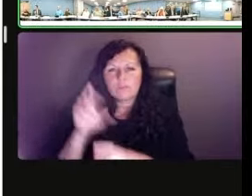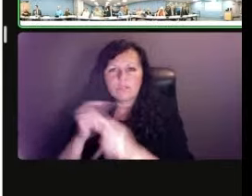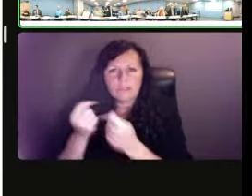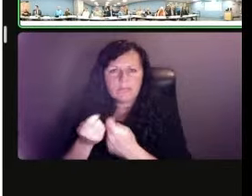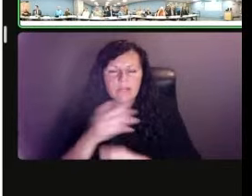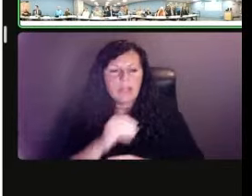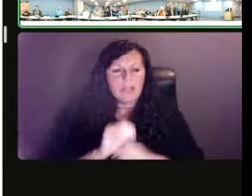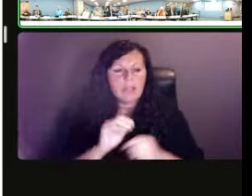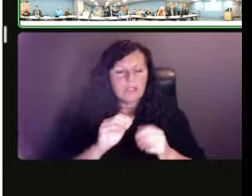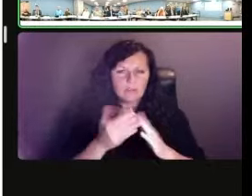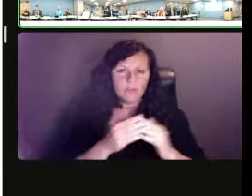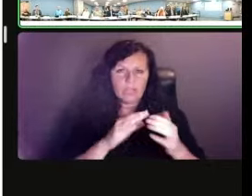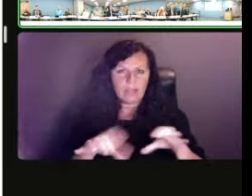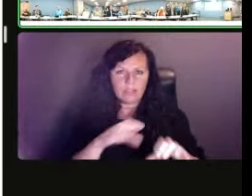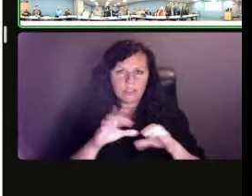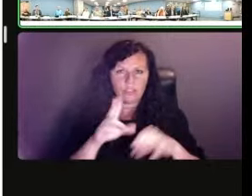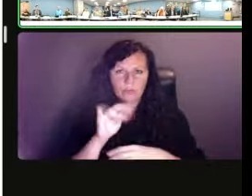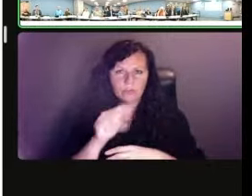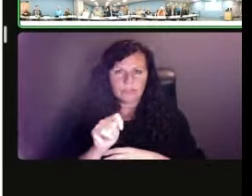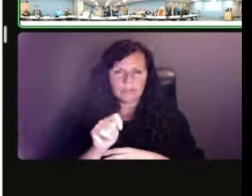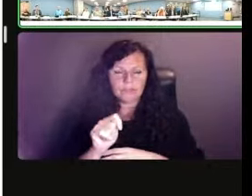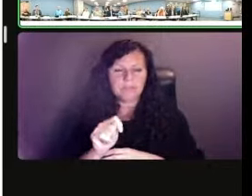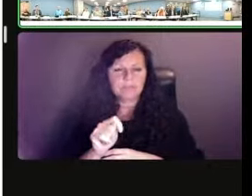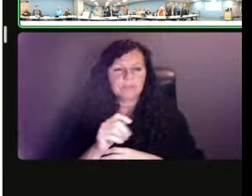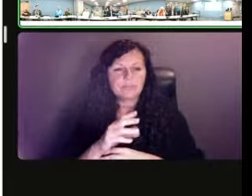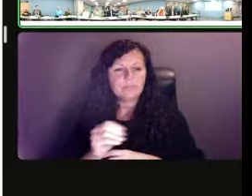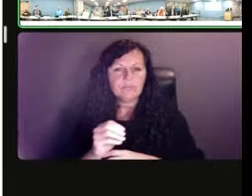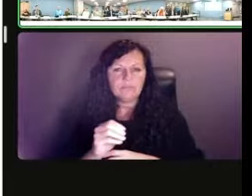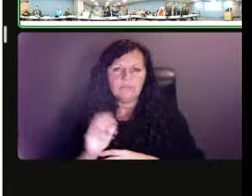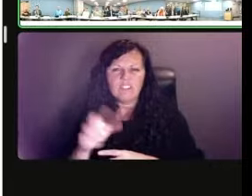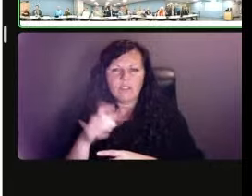action unit, and the community action unit, the other 8 FTE.